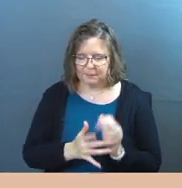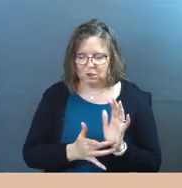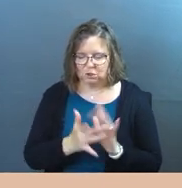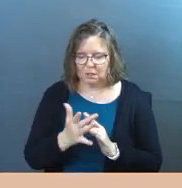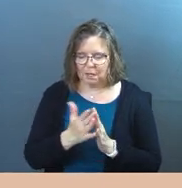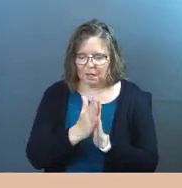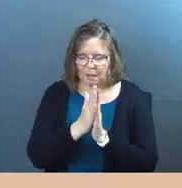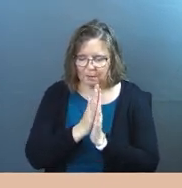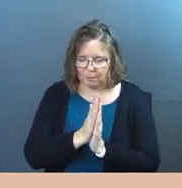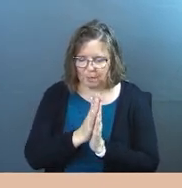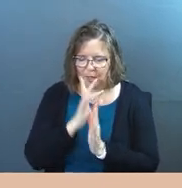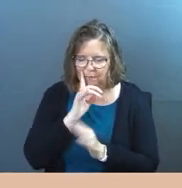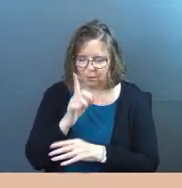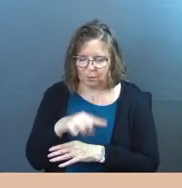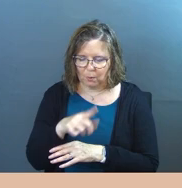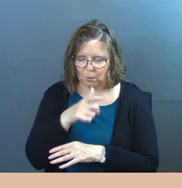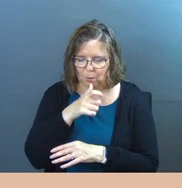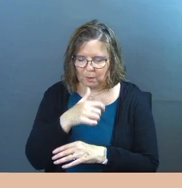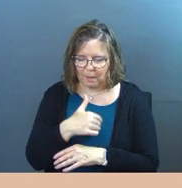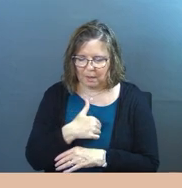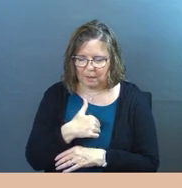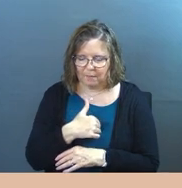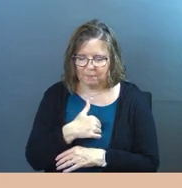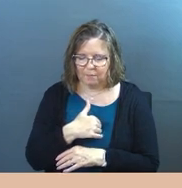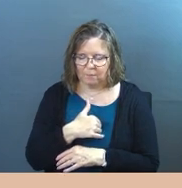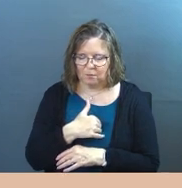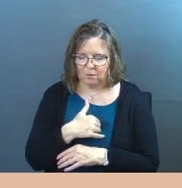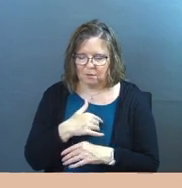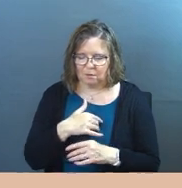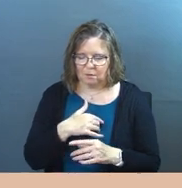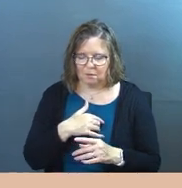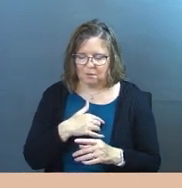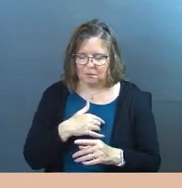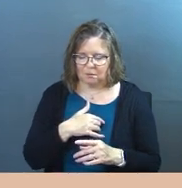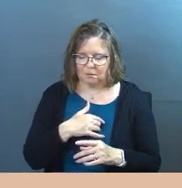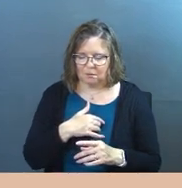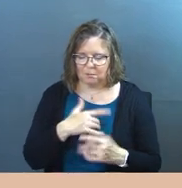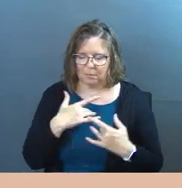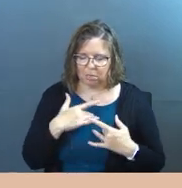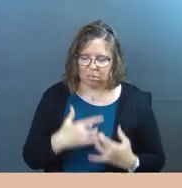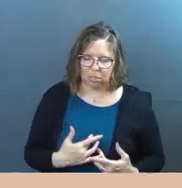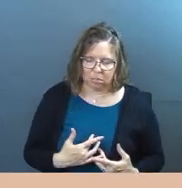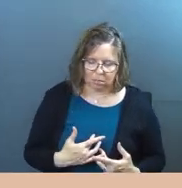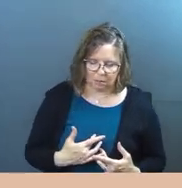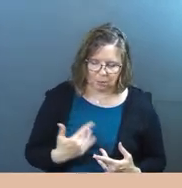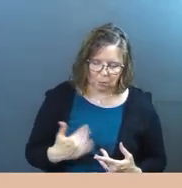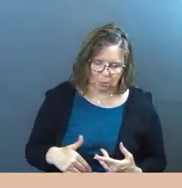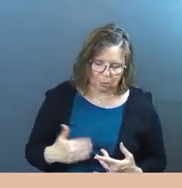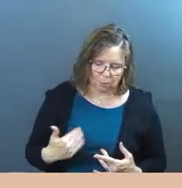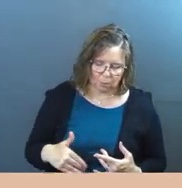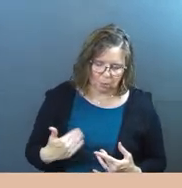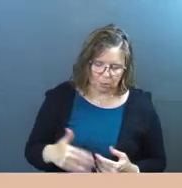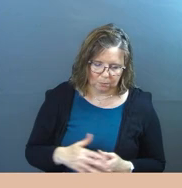Jesus, I pray for those who have been struck down by discouragement.